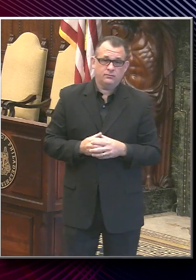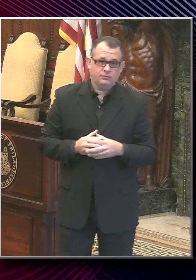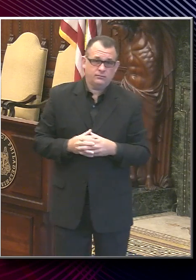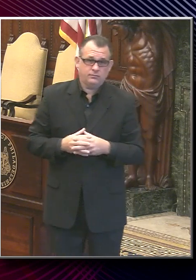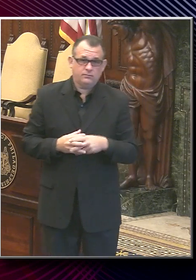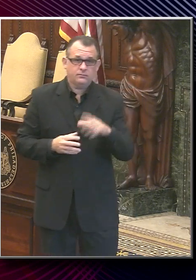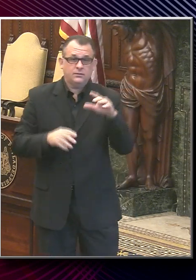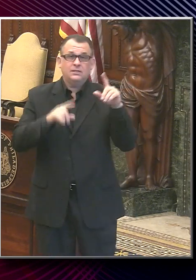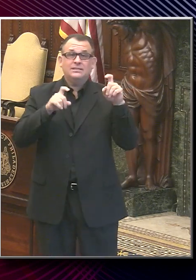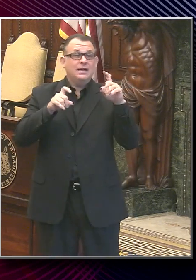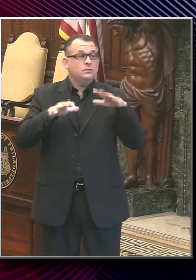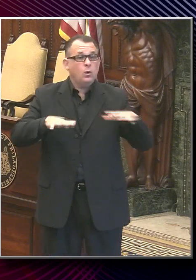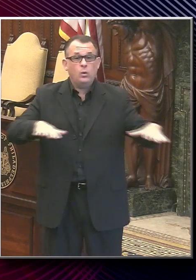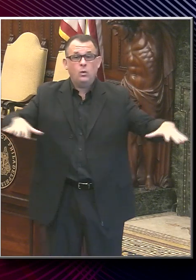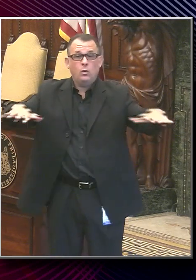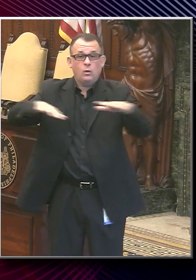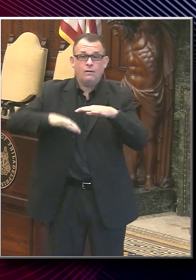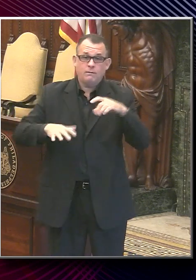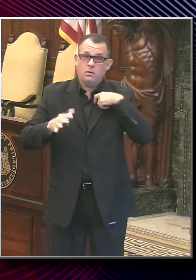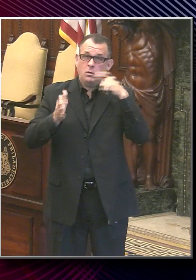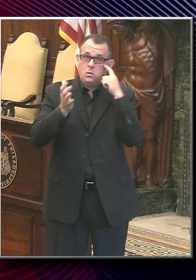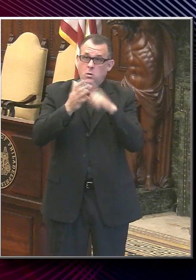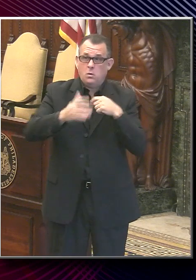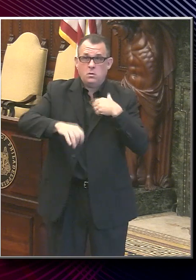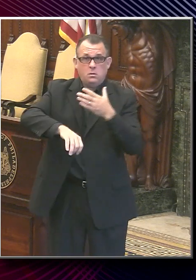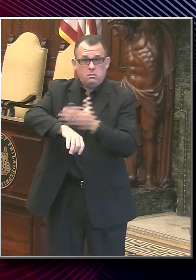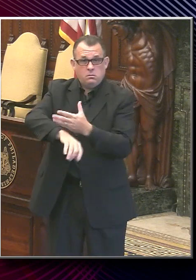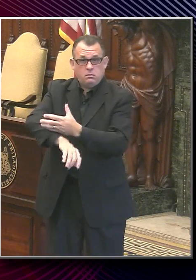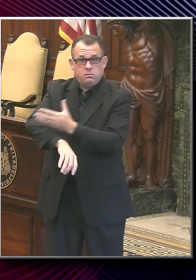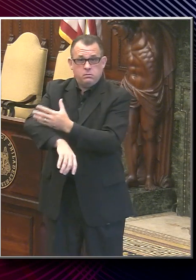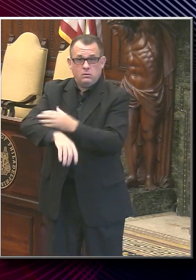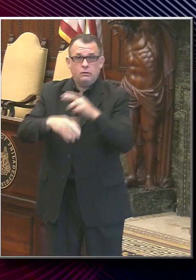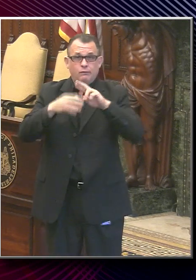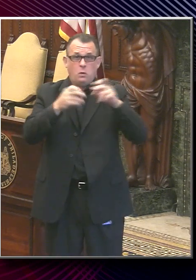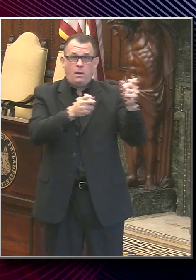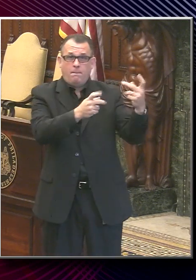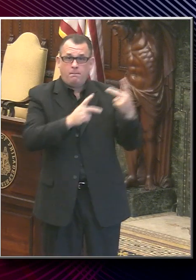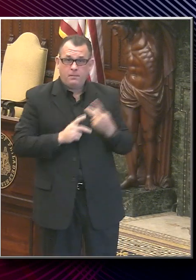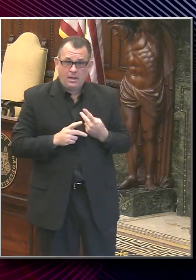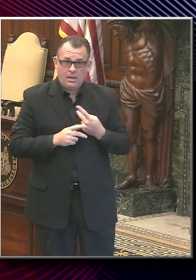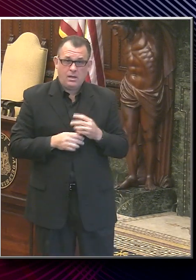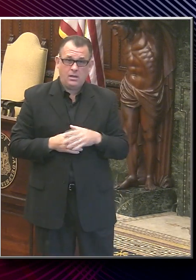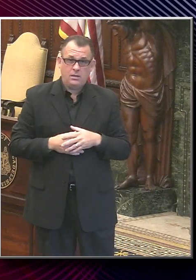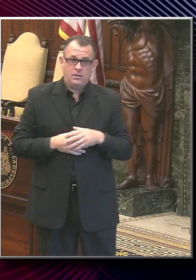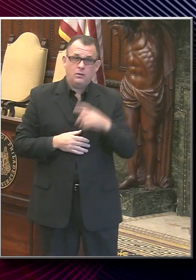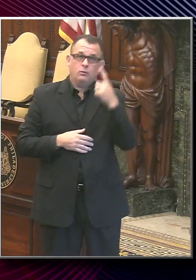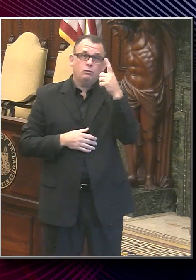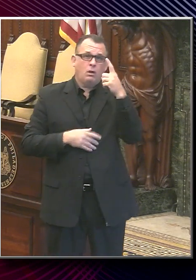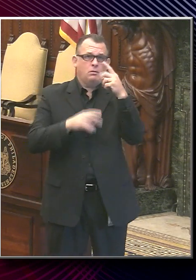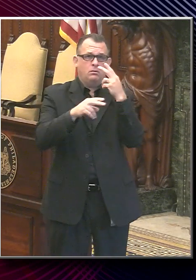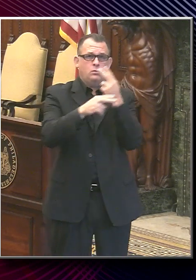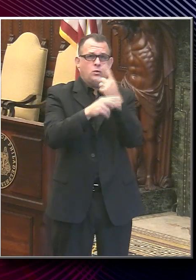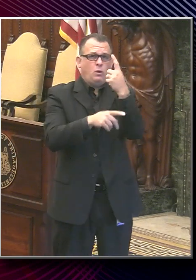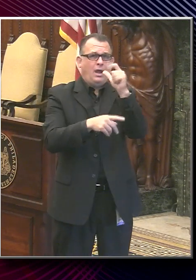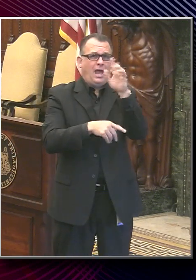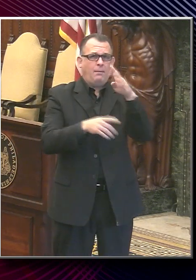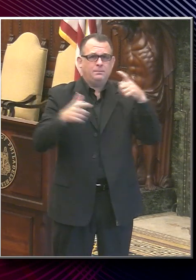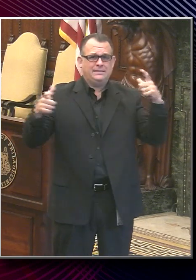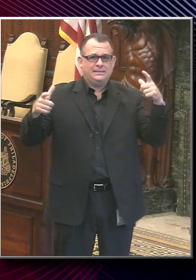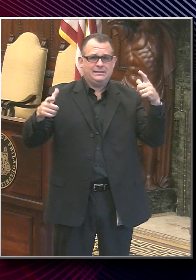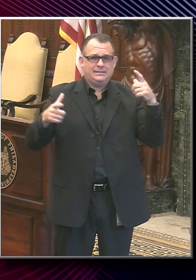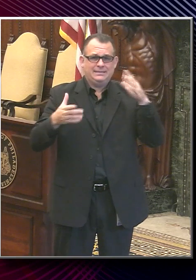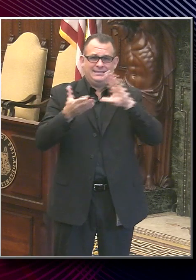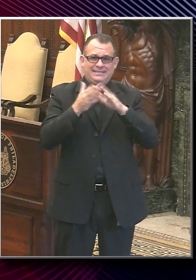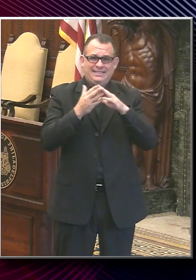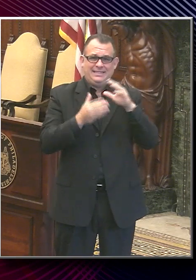citywide, we are seeing improvements in the turnaround time for 1 major laboratory that is supplying testing for the city. That's the